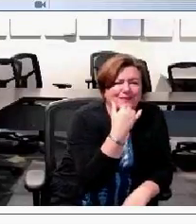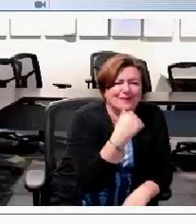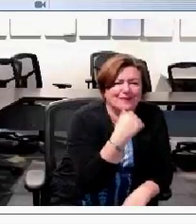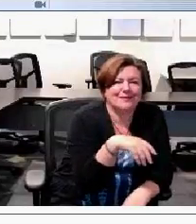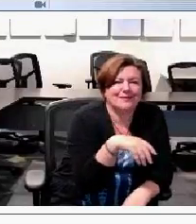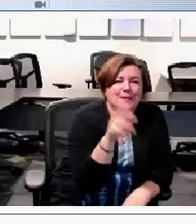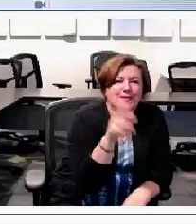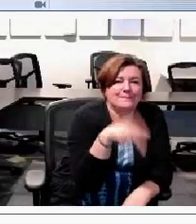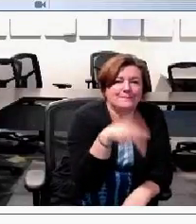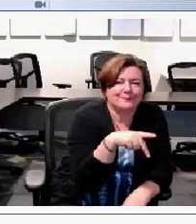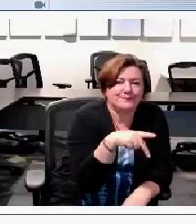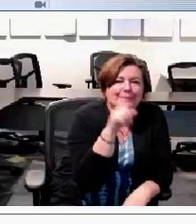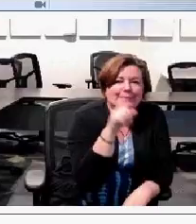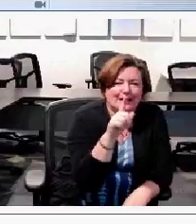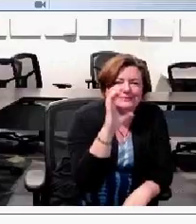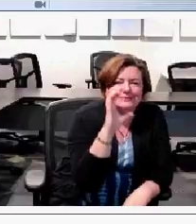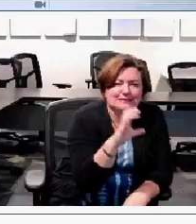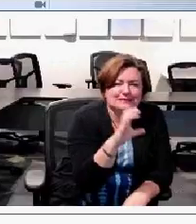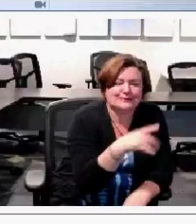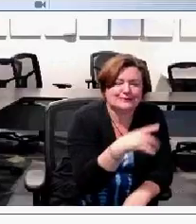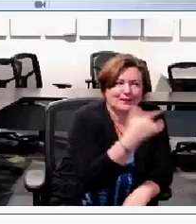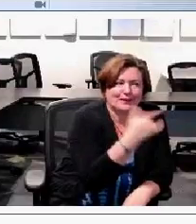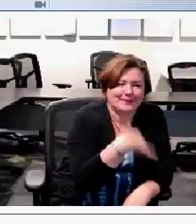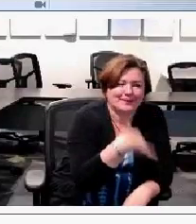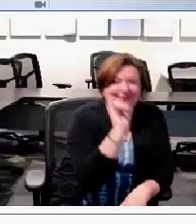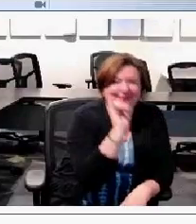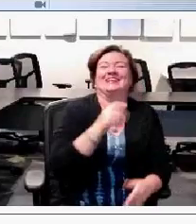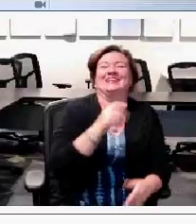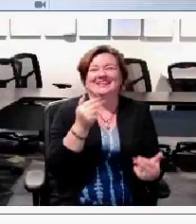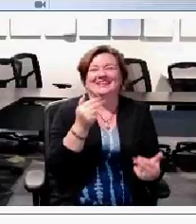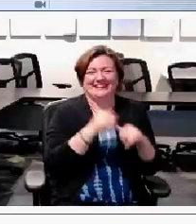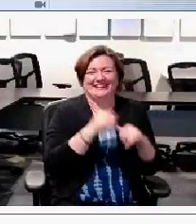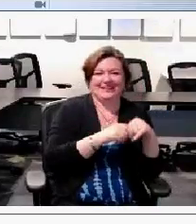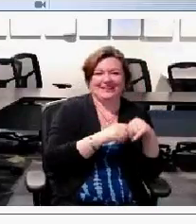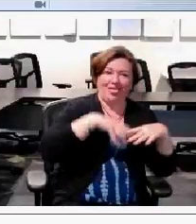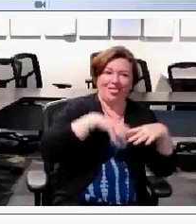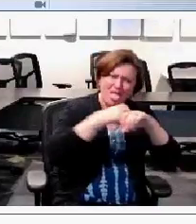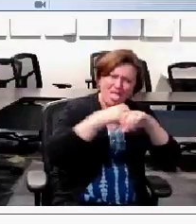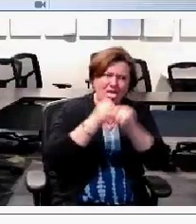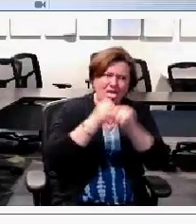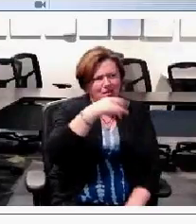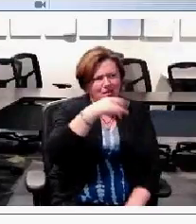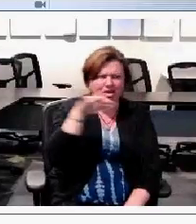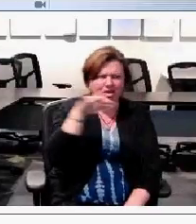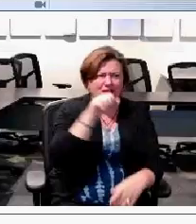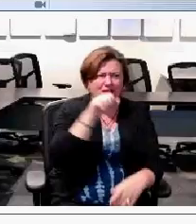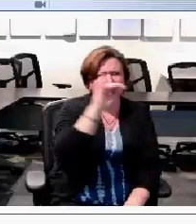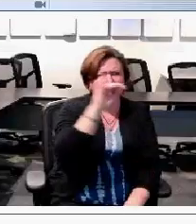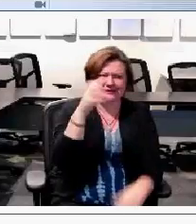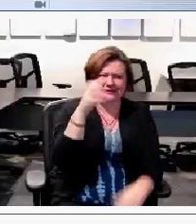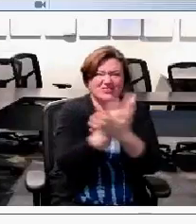Professional Learning Community. So the world of acronyms I'm finding. And I'm not an acronym person. So